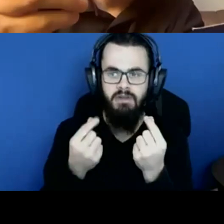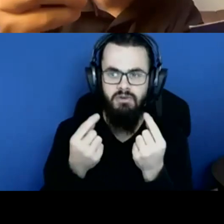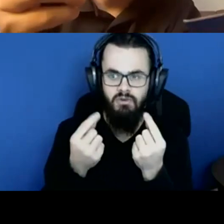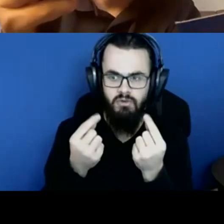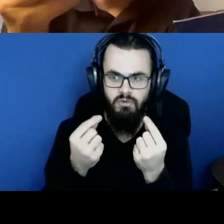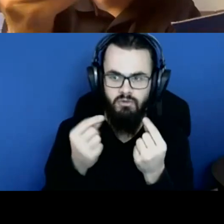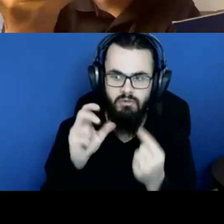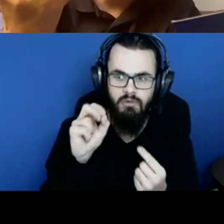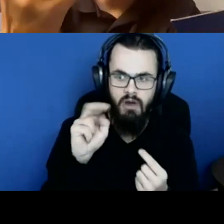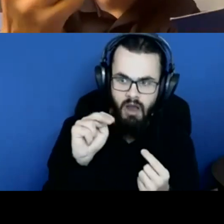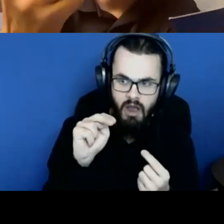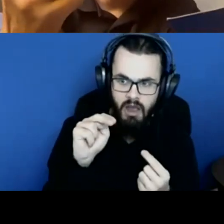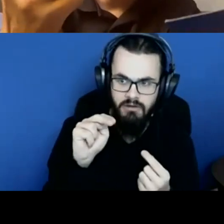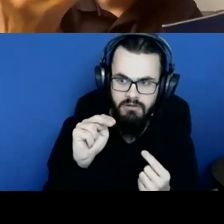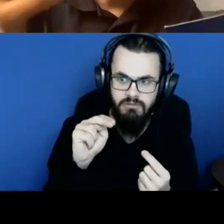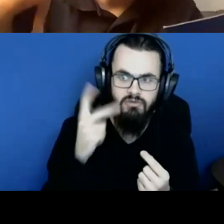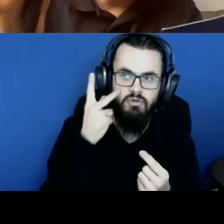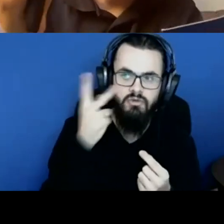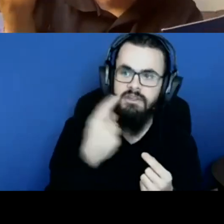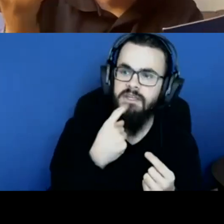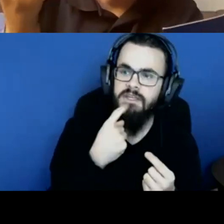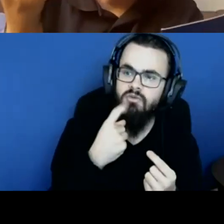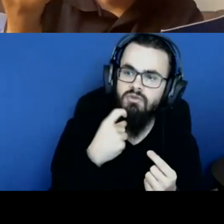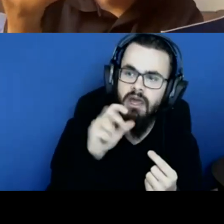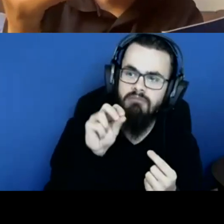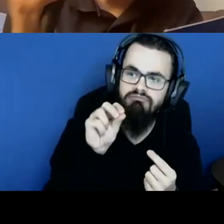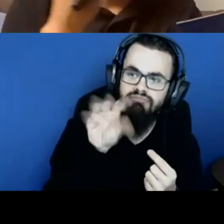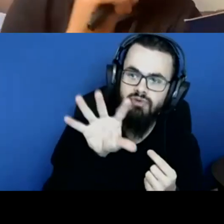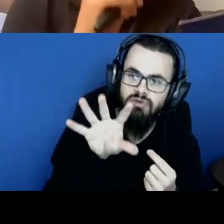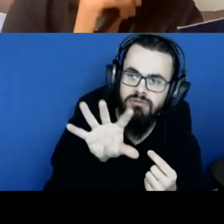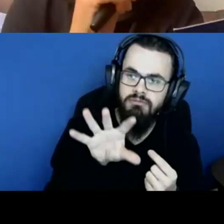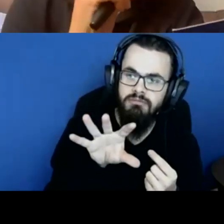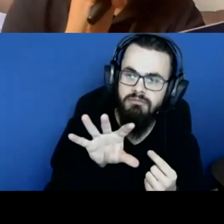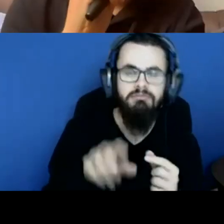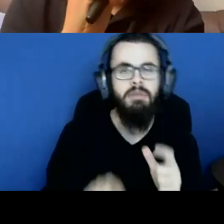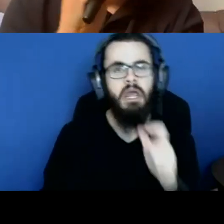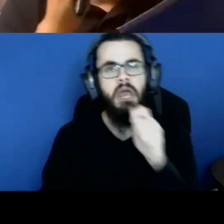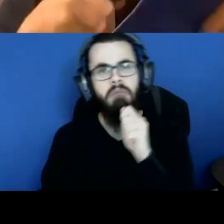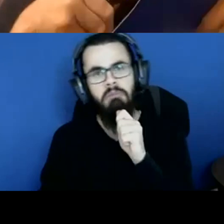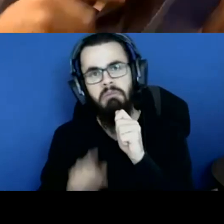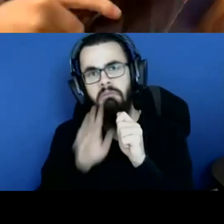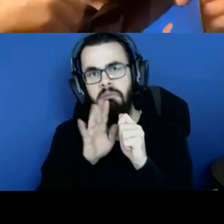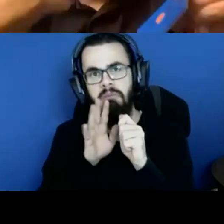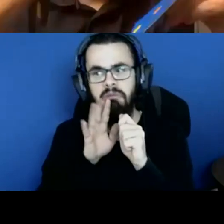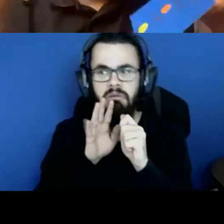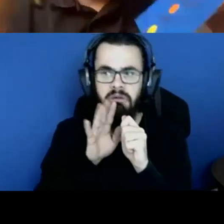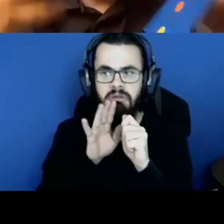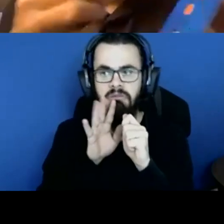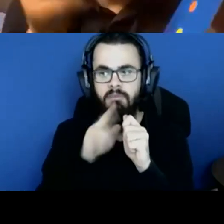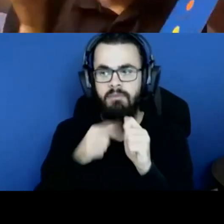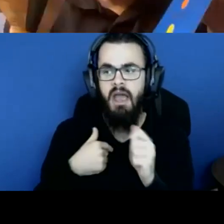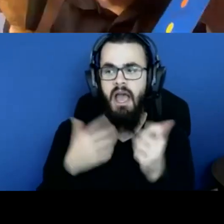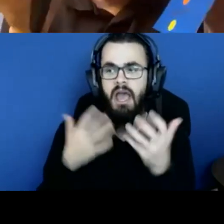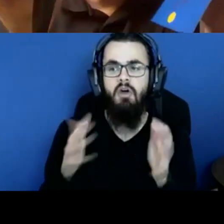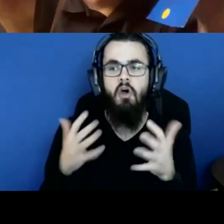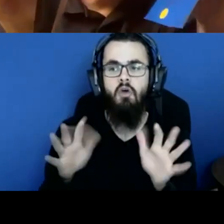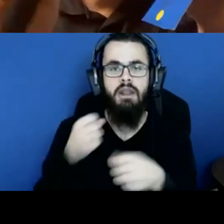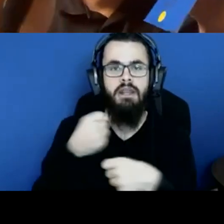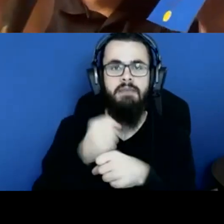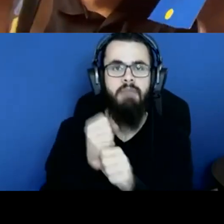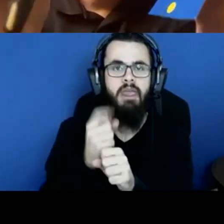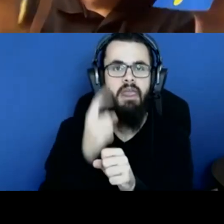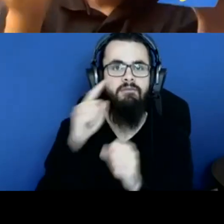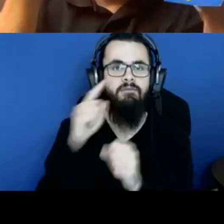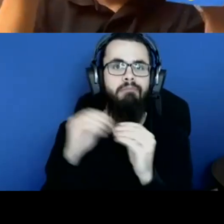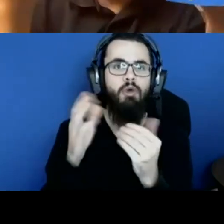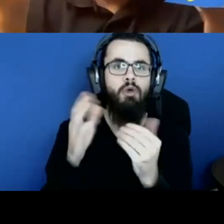You'll see the button. I have the record button right here. I can record. I already did that, so it'll be easier for me to show